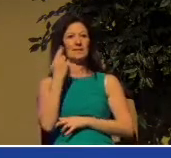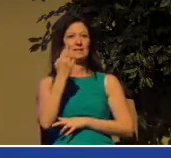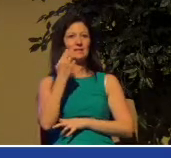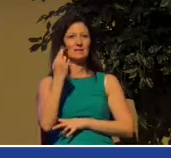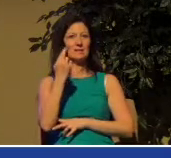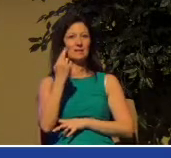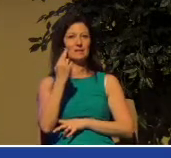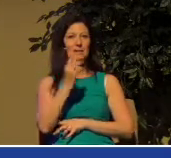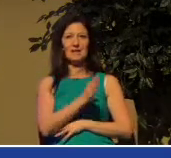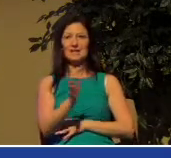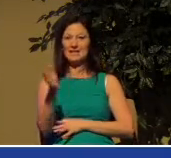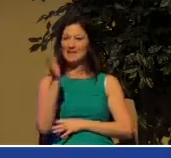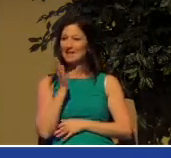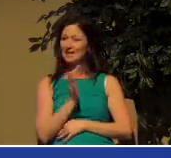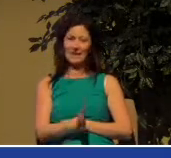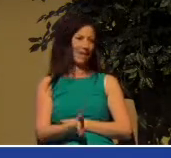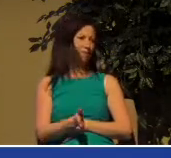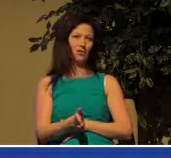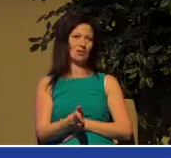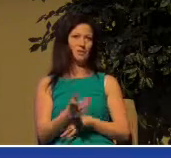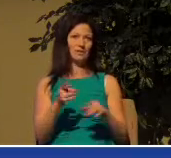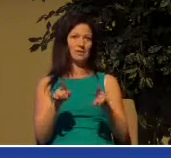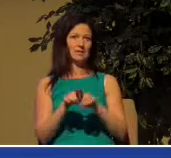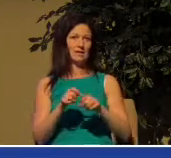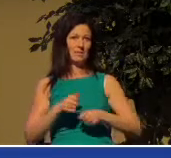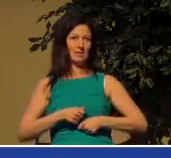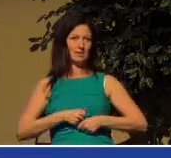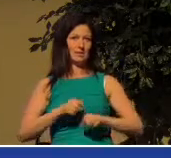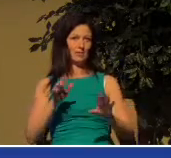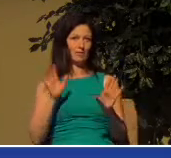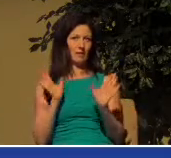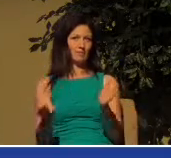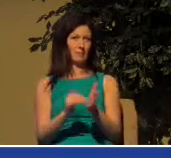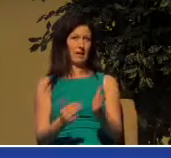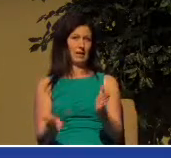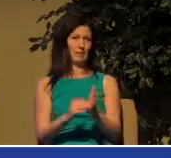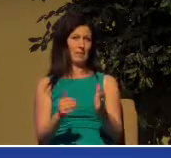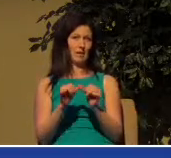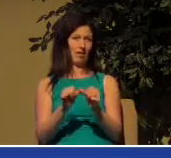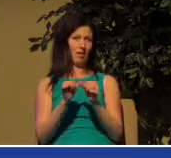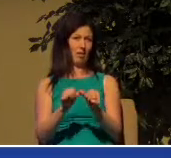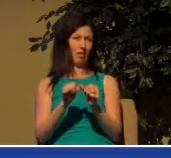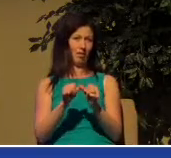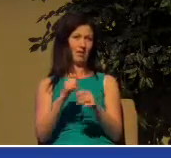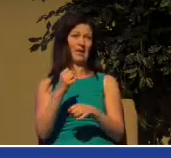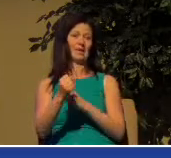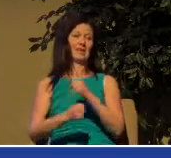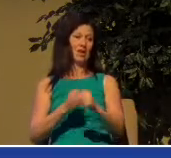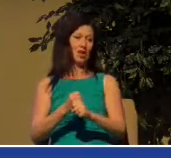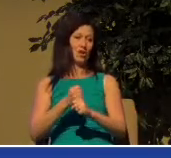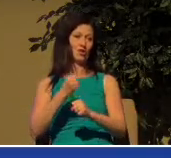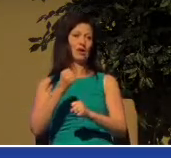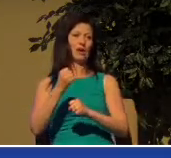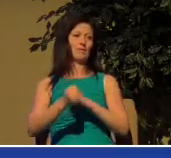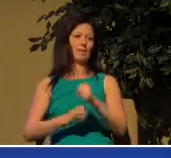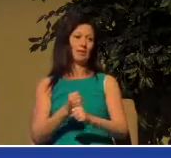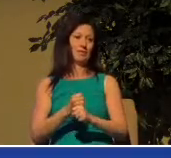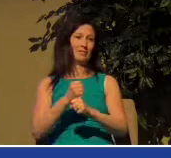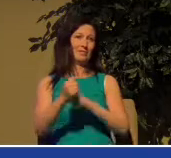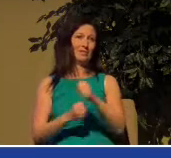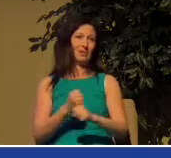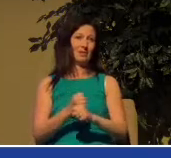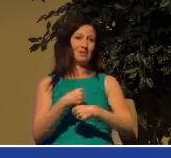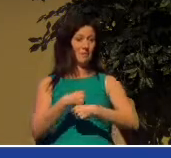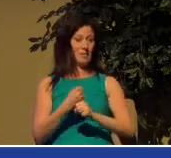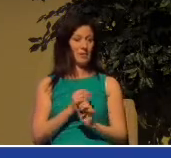never, by the same sacrifices repeated endlessly year after year, make perfect those who